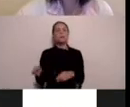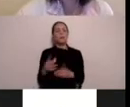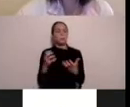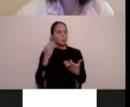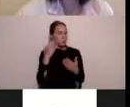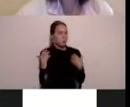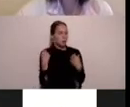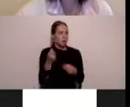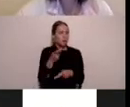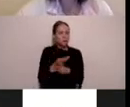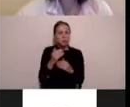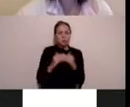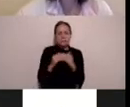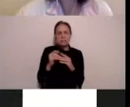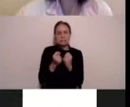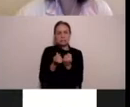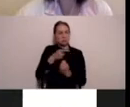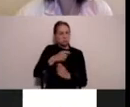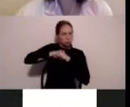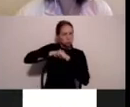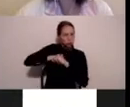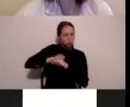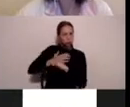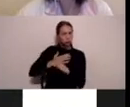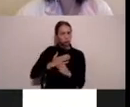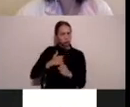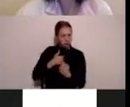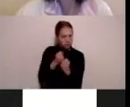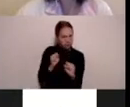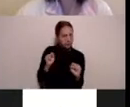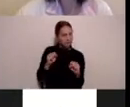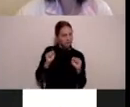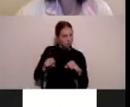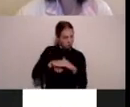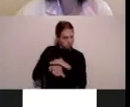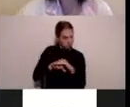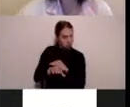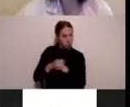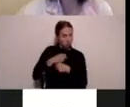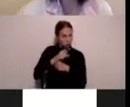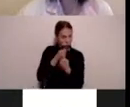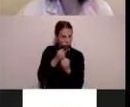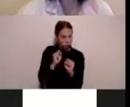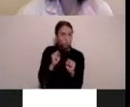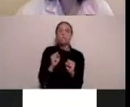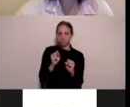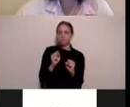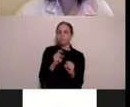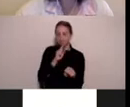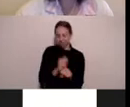are really taking precautions to protect them so they can safely access those services. Expecting Health has developed a number of messages